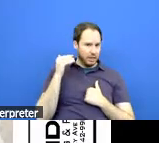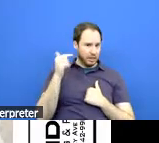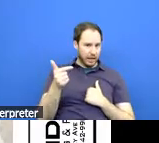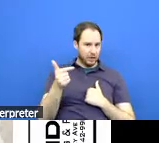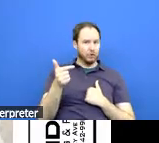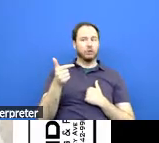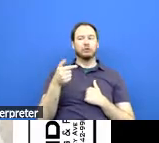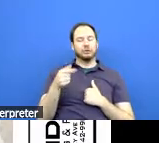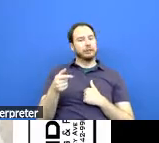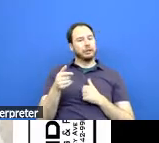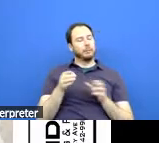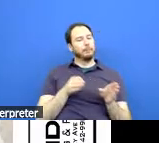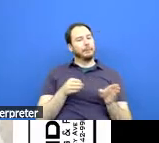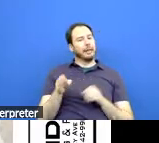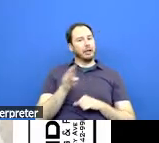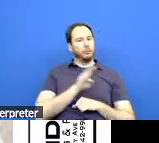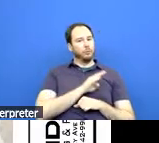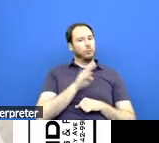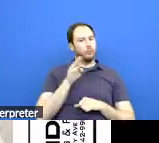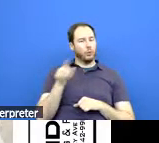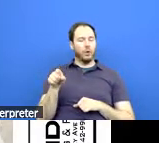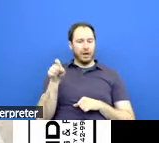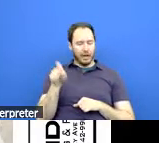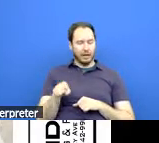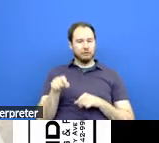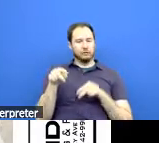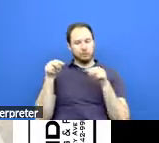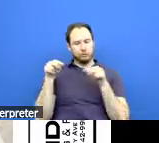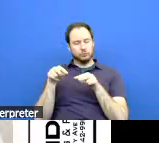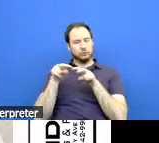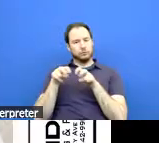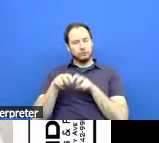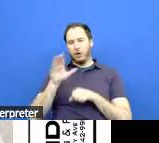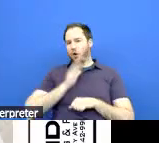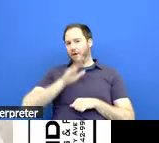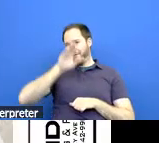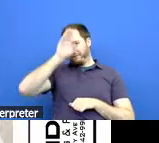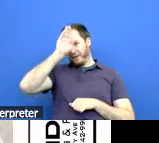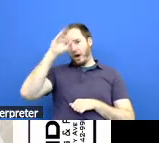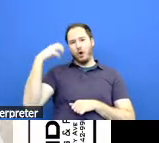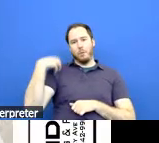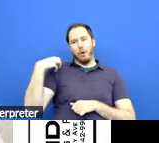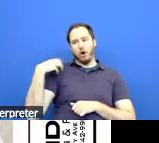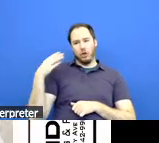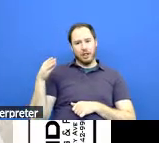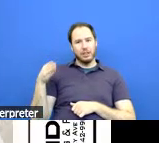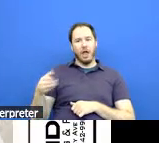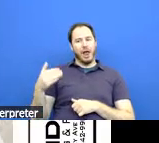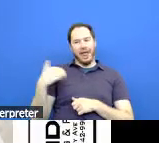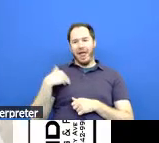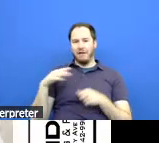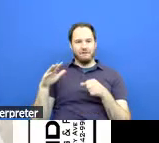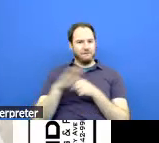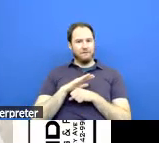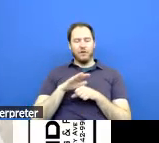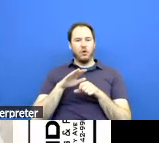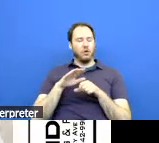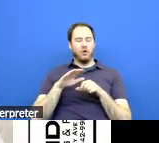planning board step, they absolutely look at that. Our fire marshal actually has the turning radius for all